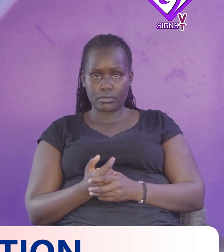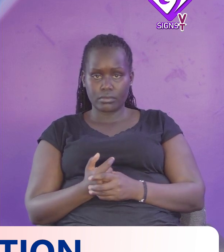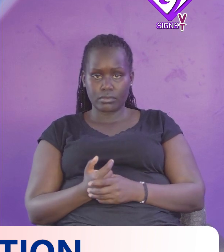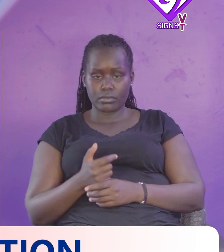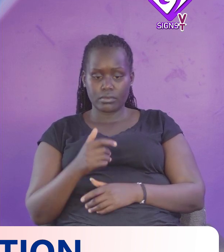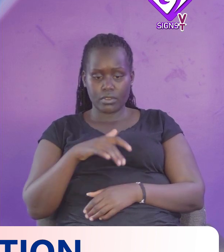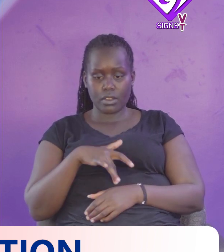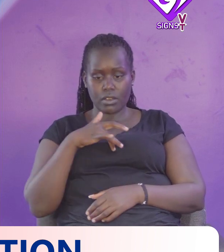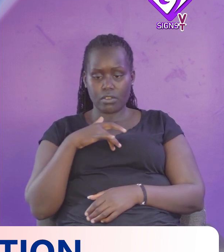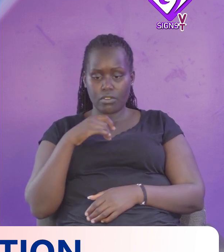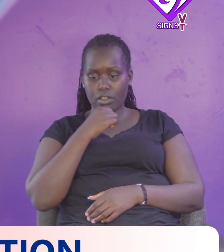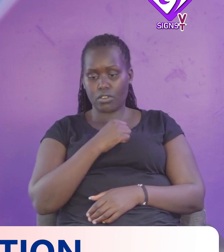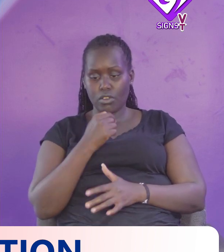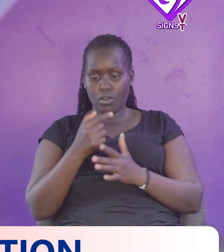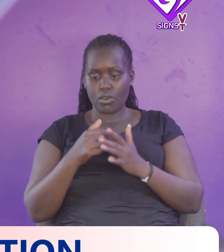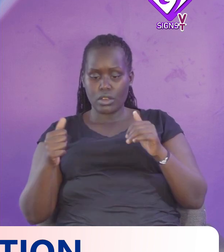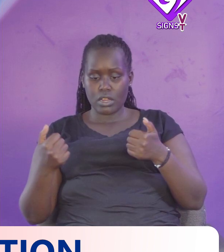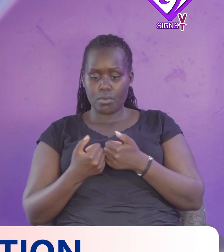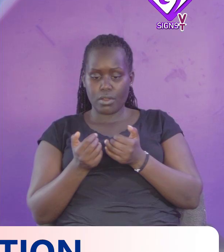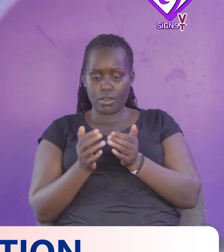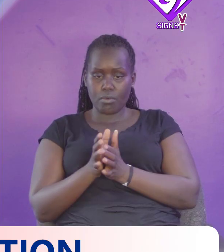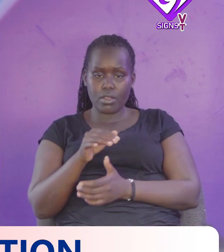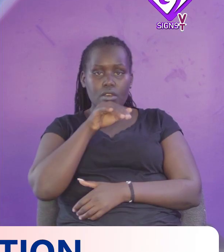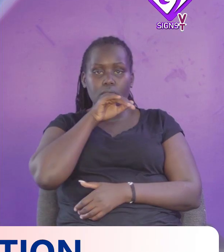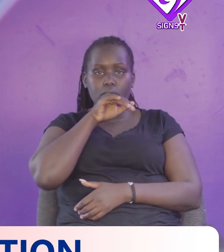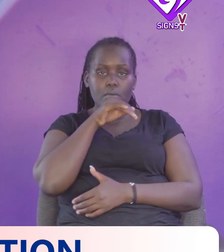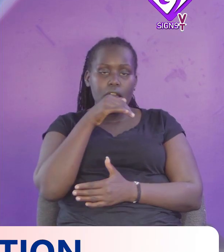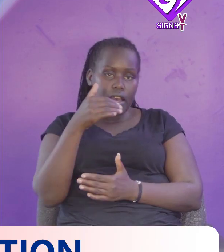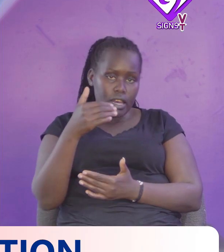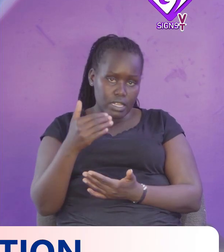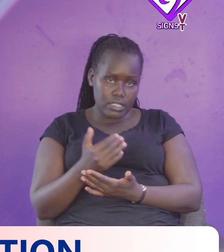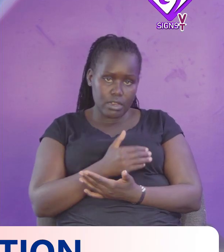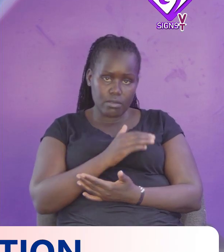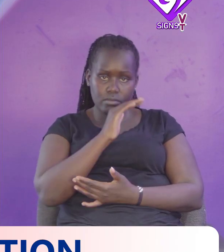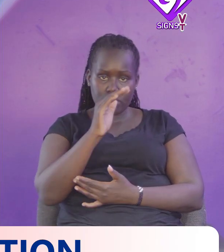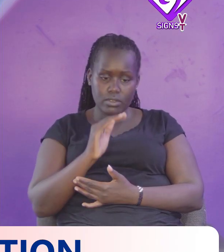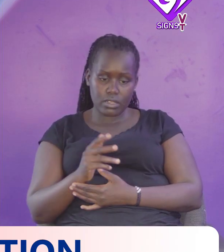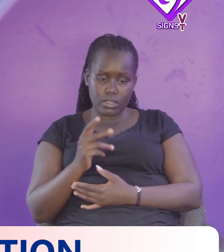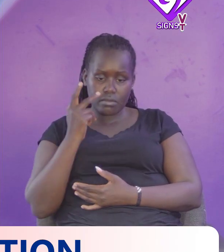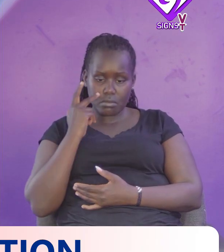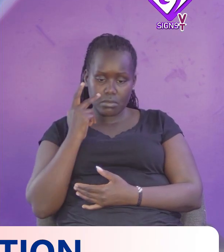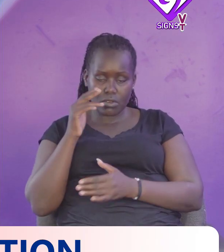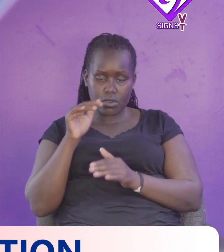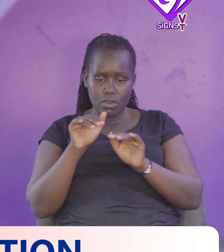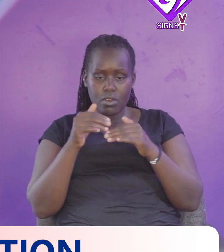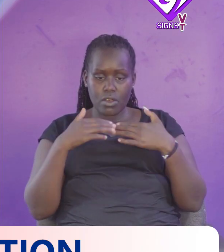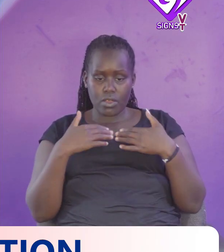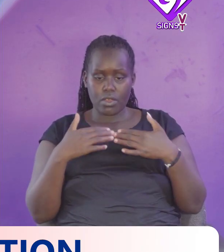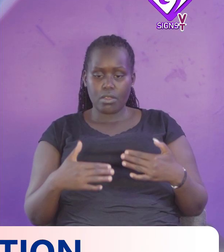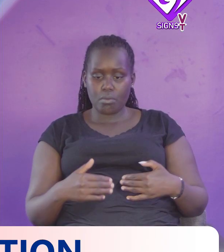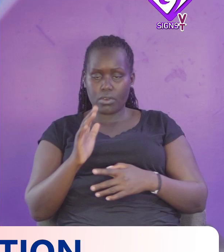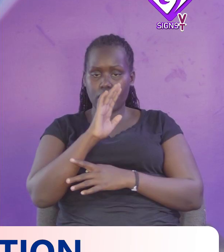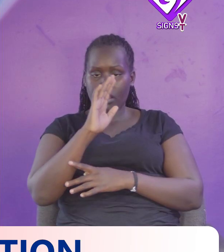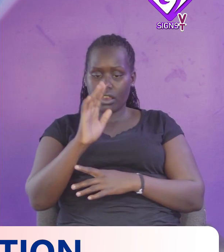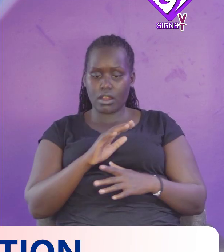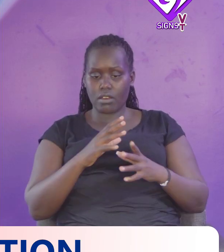feel sorry about what's happening with Baba. And some of them never saw the body, never attended any